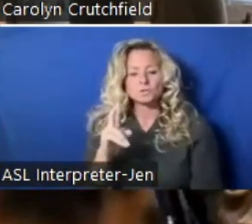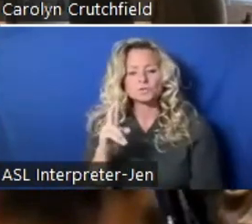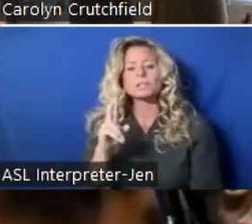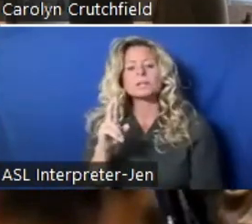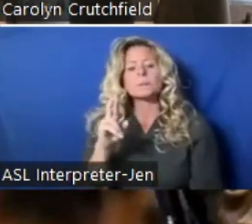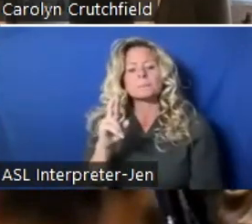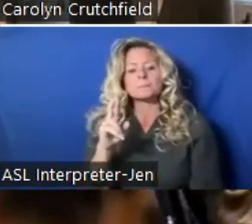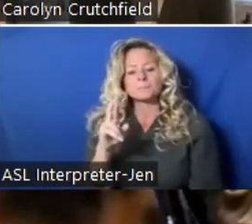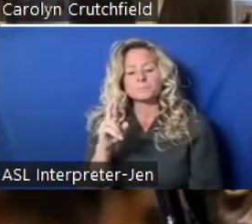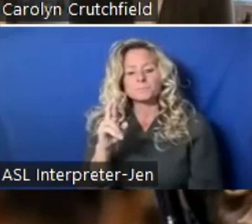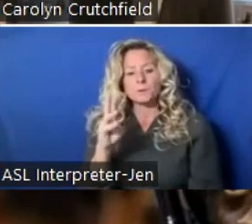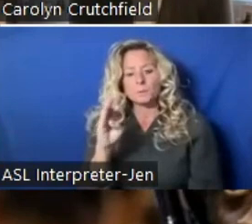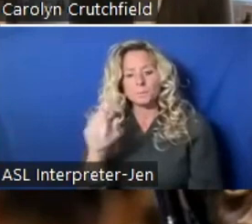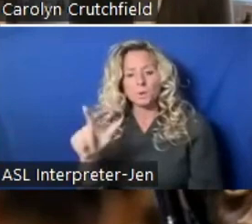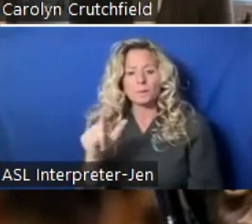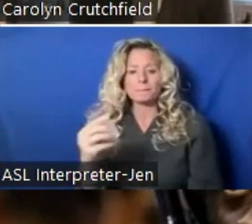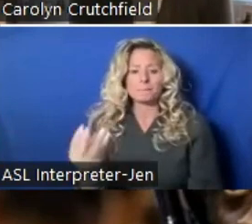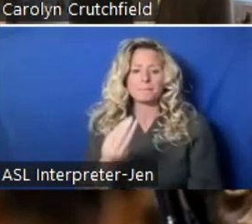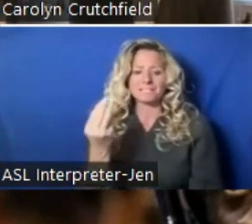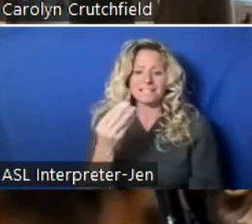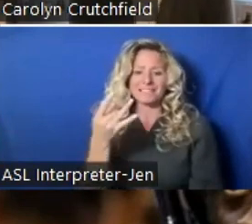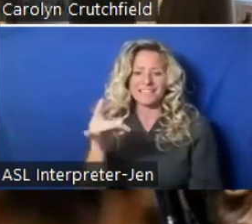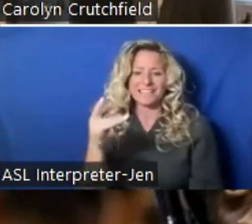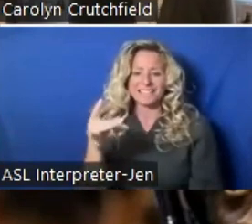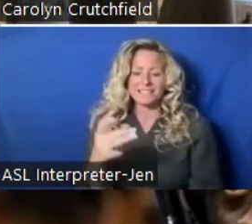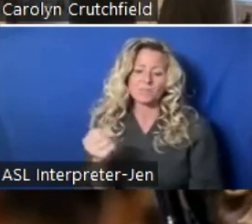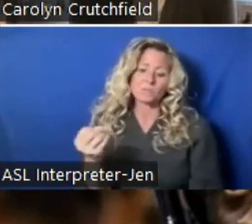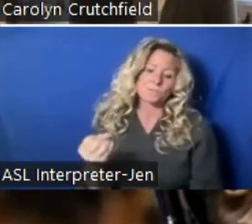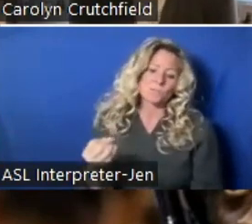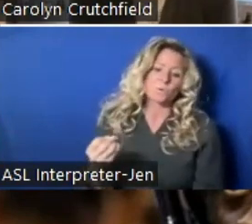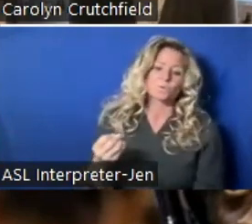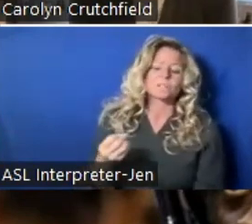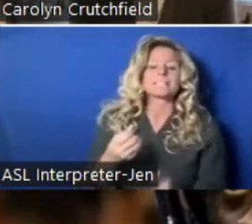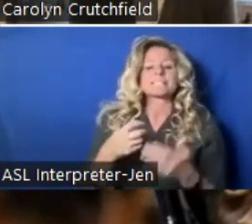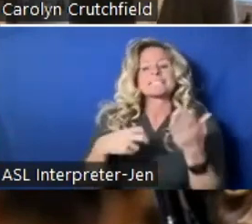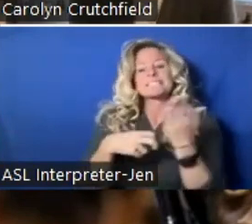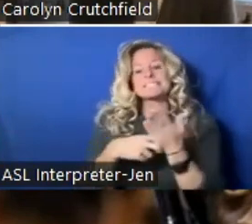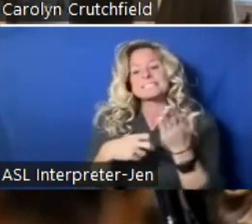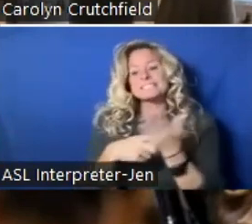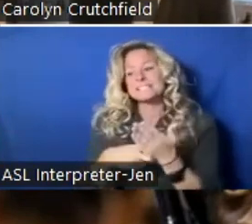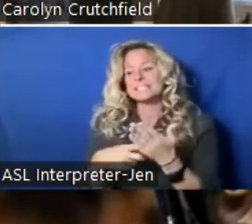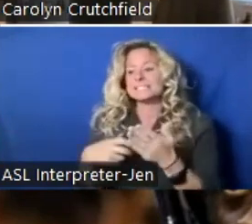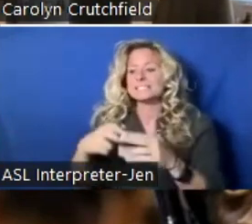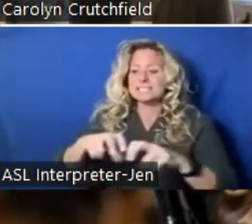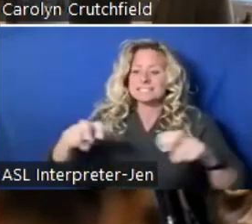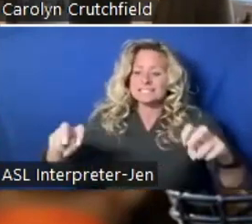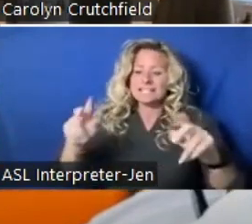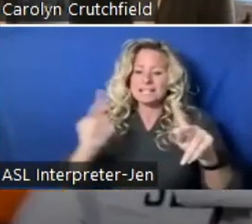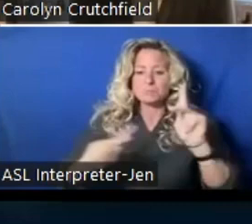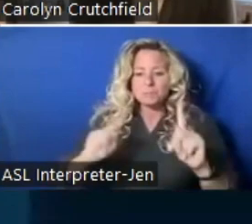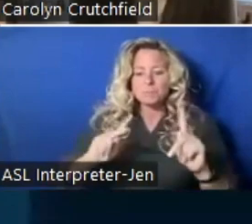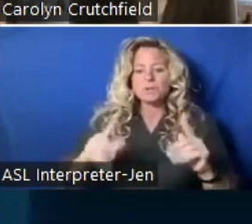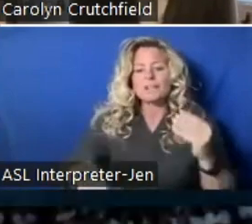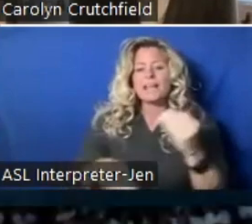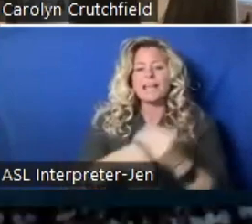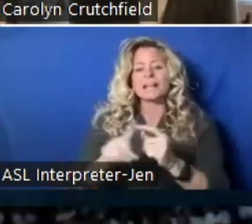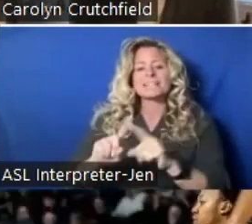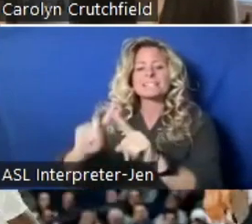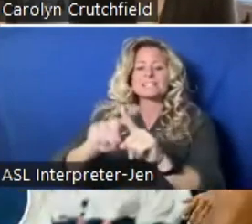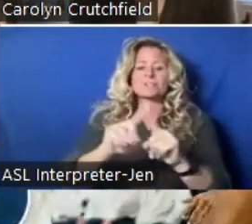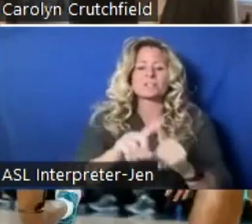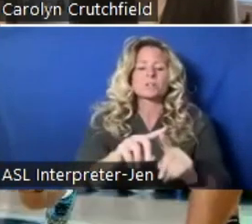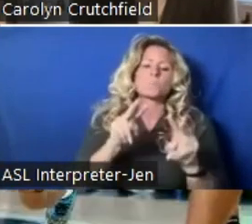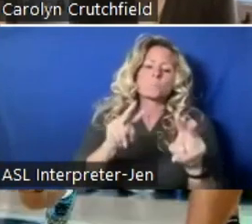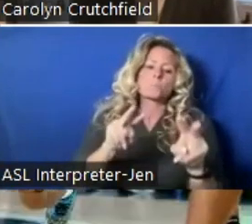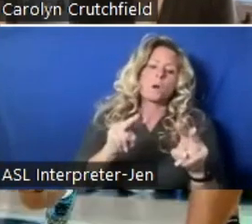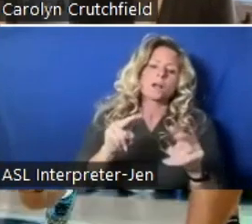on Monday, the 18th. So we are selling tickets, seating people, putting together different watch parties and making sure that all